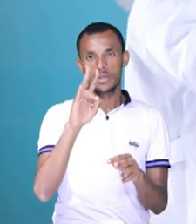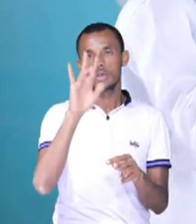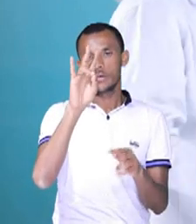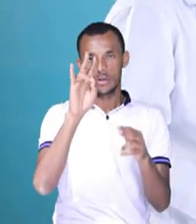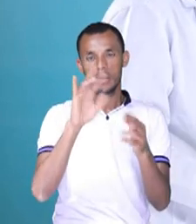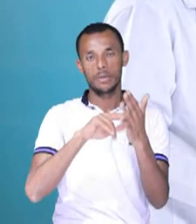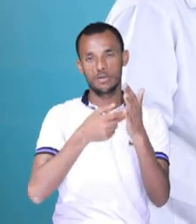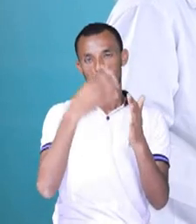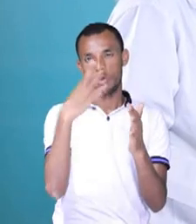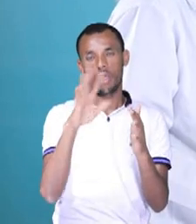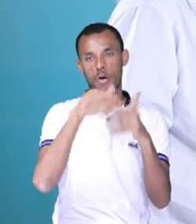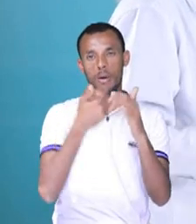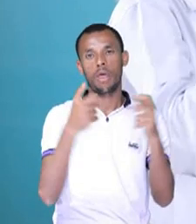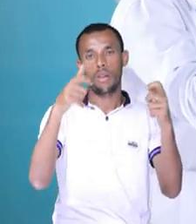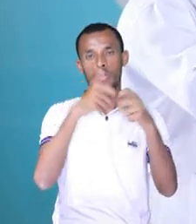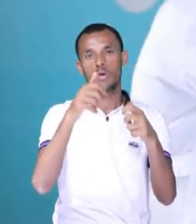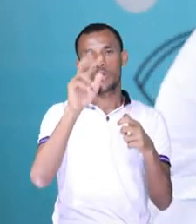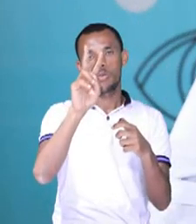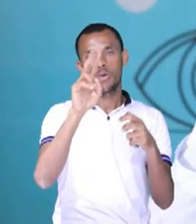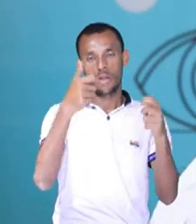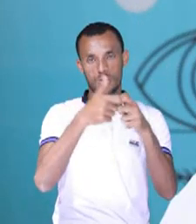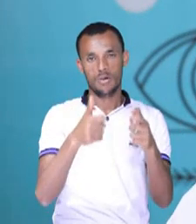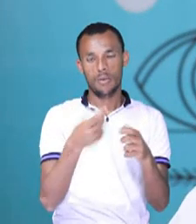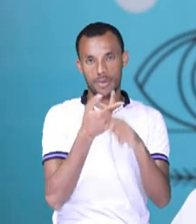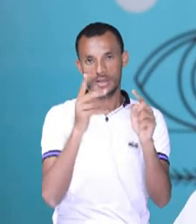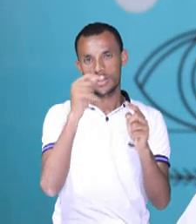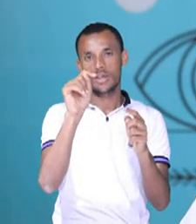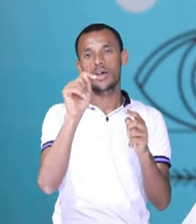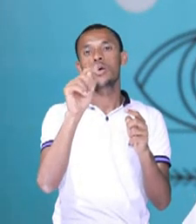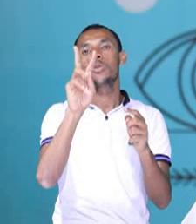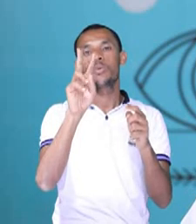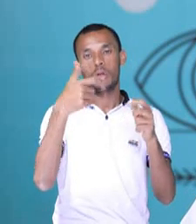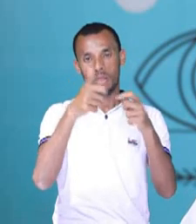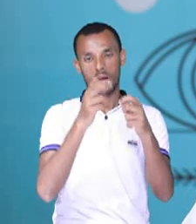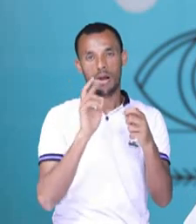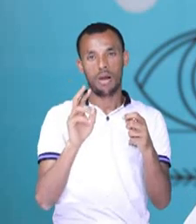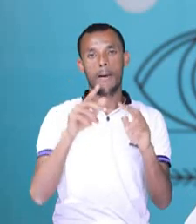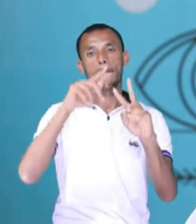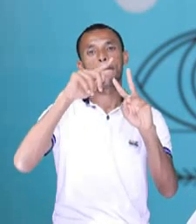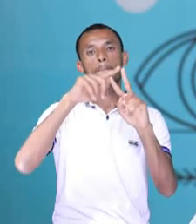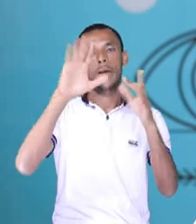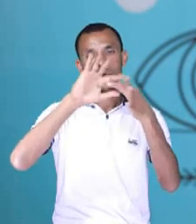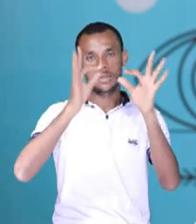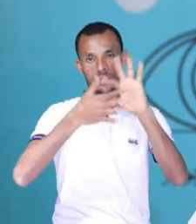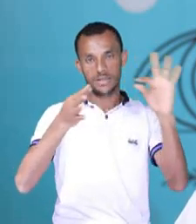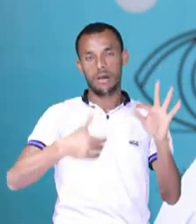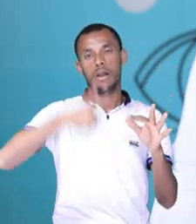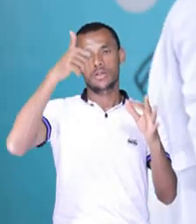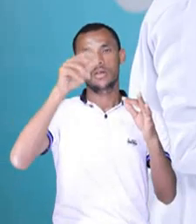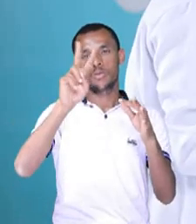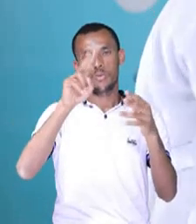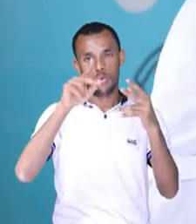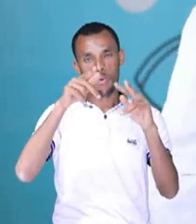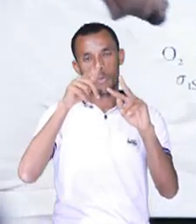means 14. How many electrons are remain? 2 electrons. But the 2 electrons are present pi star 2p, another pi star